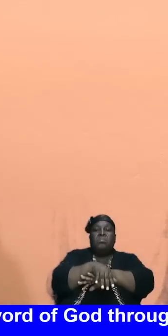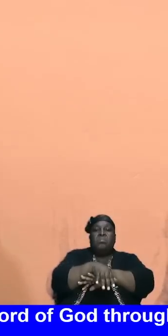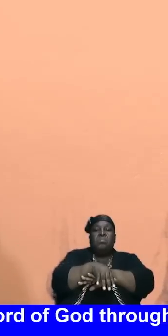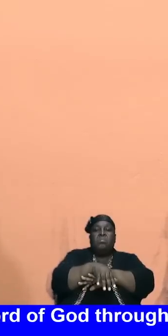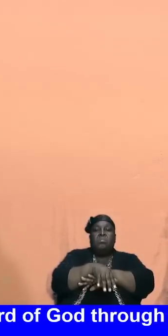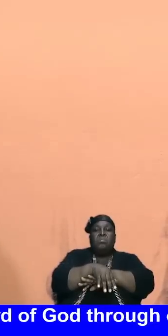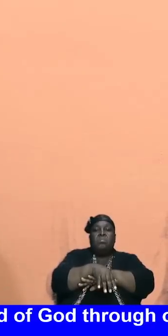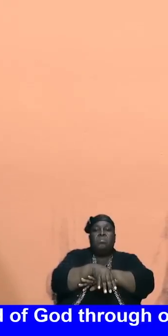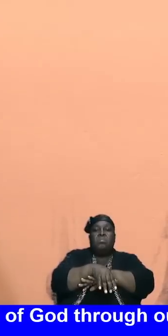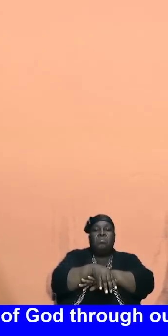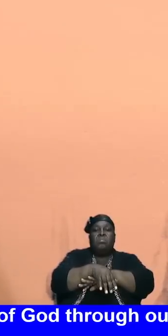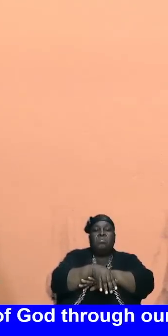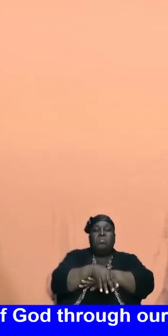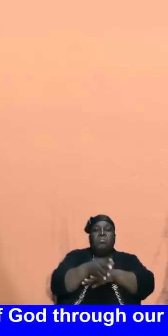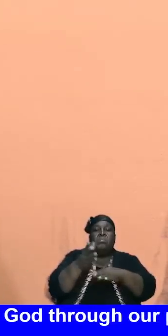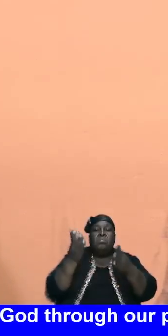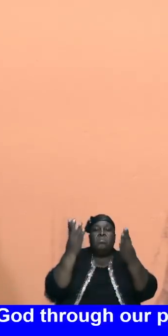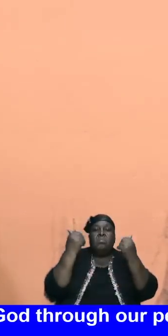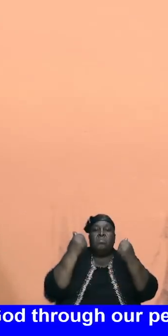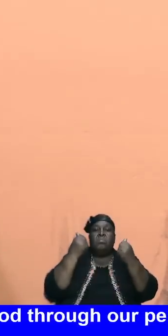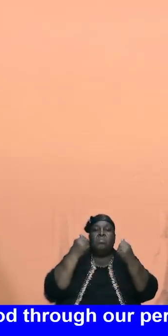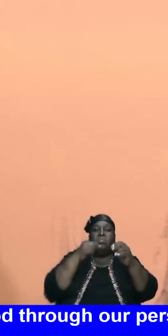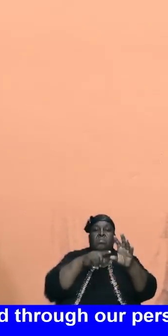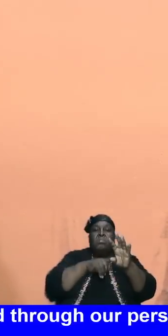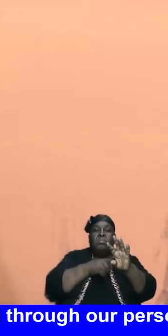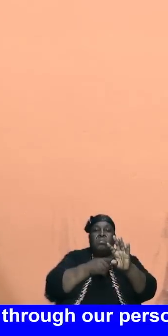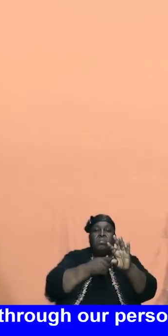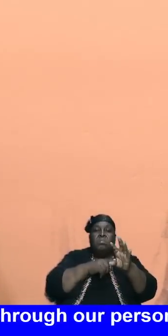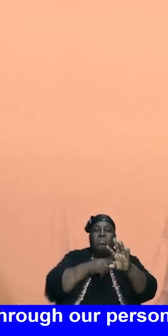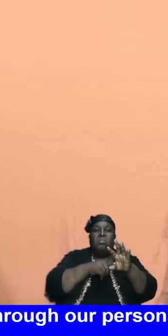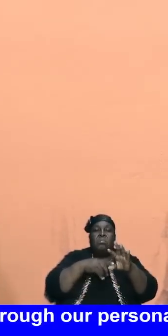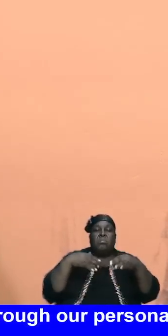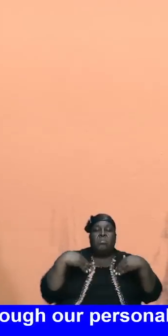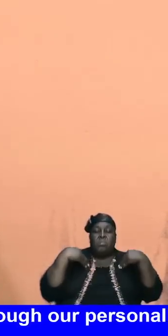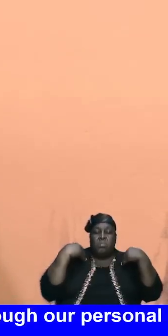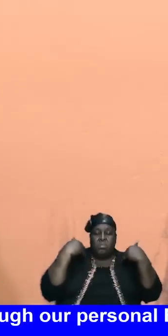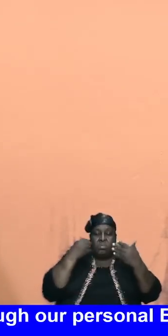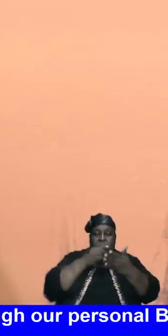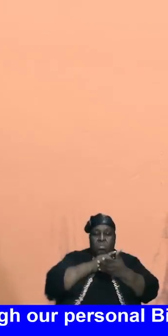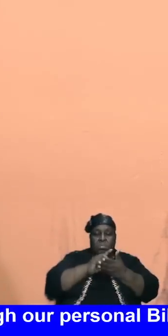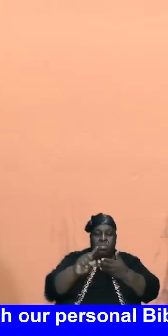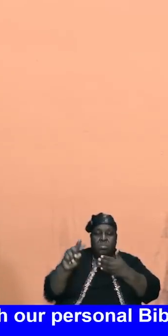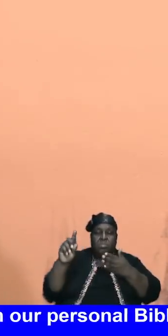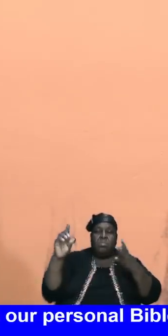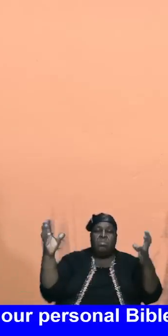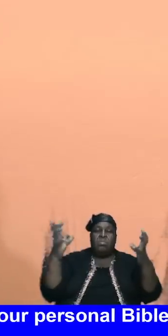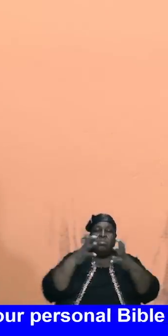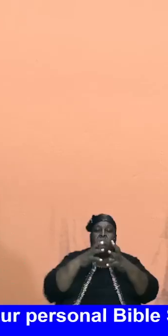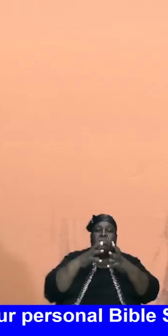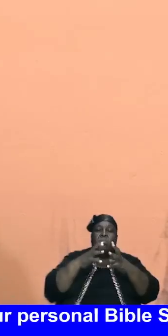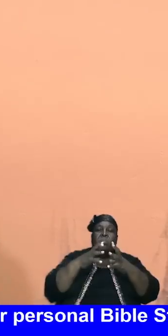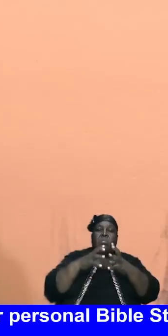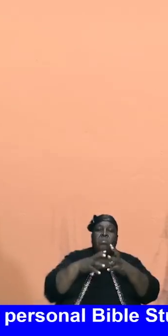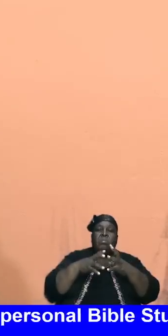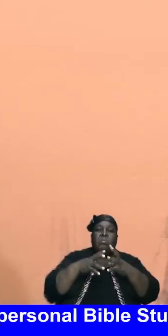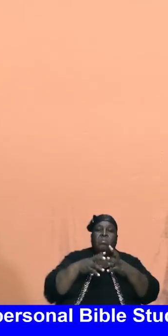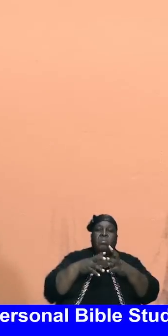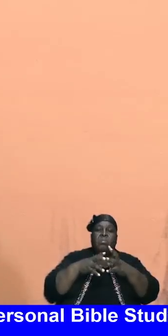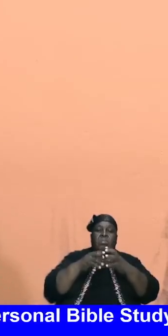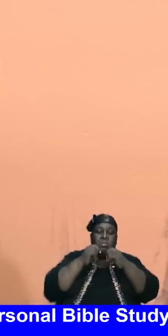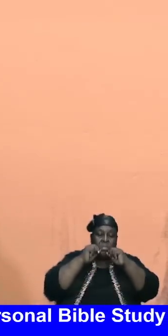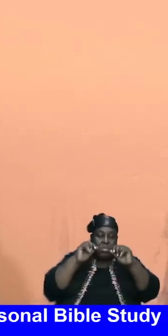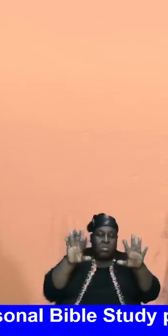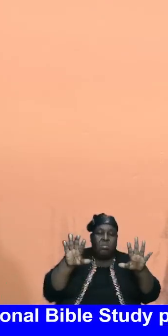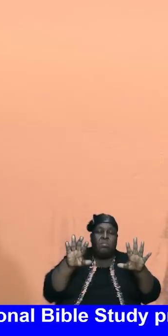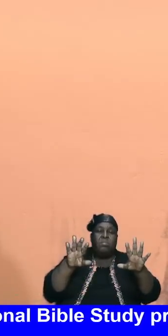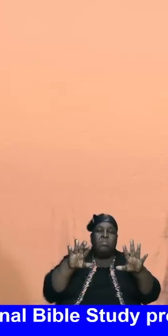Sunday, coming is the starting of our youth convention. Amen. And you can rest assured that it's going to be a blessing. We